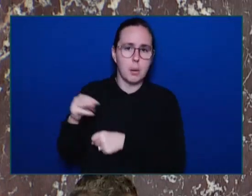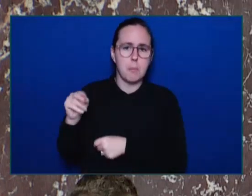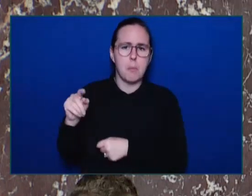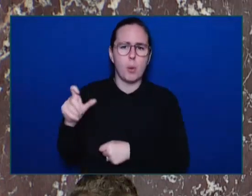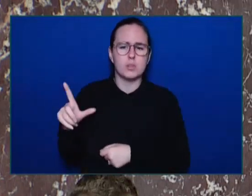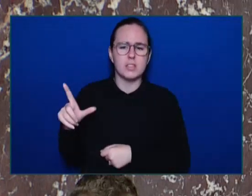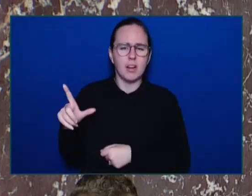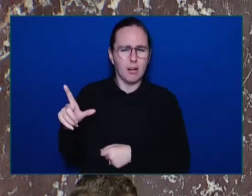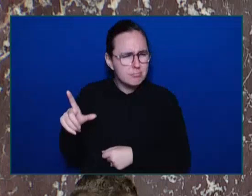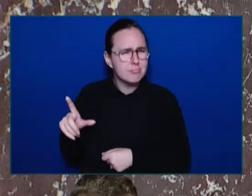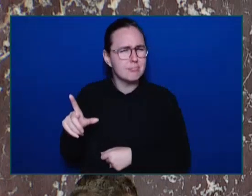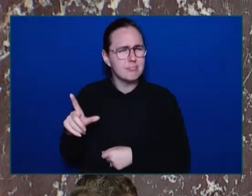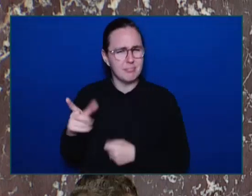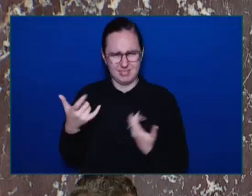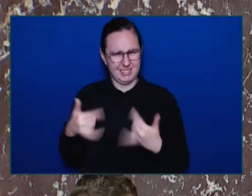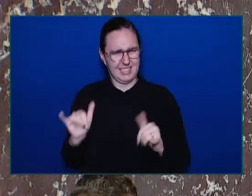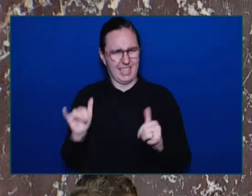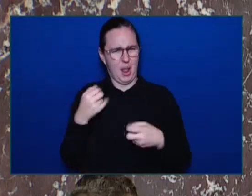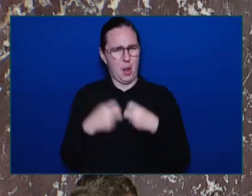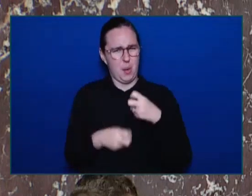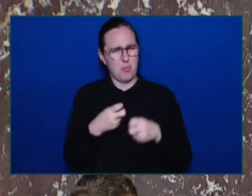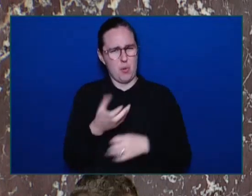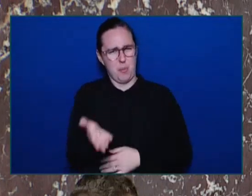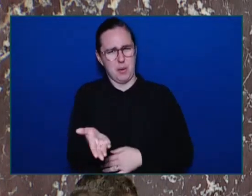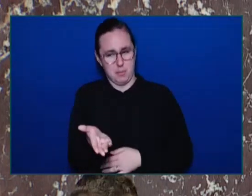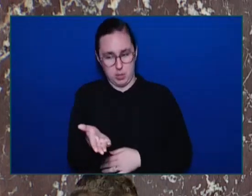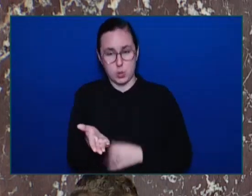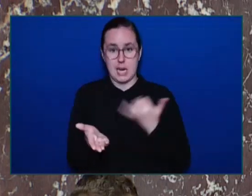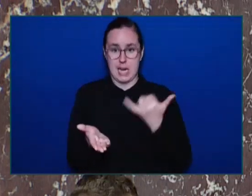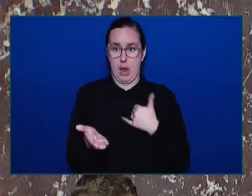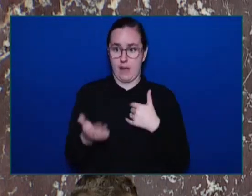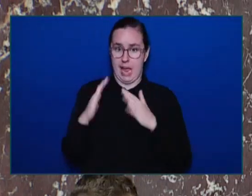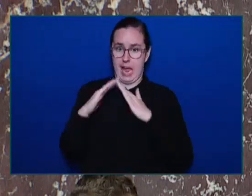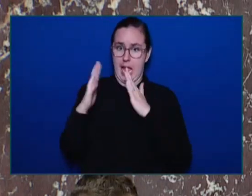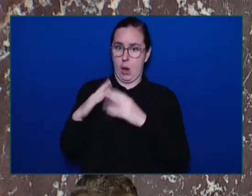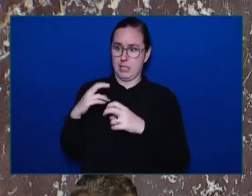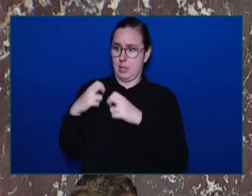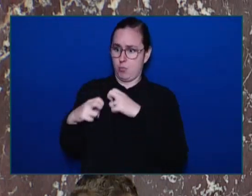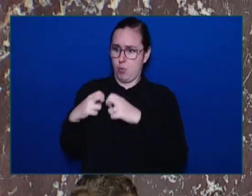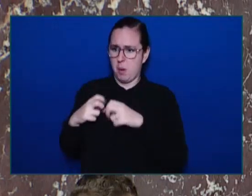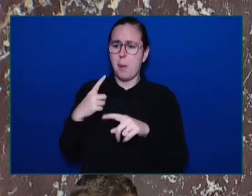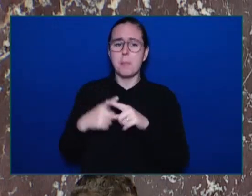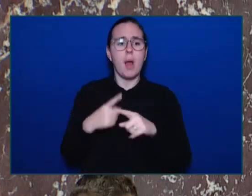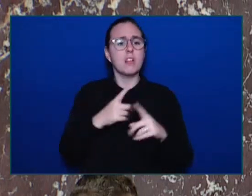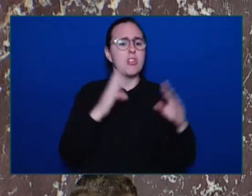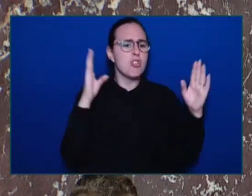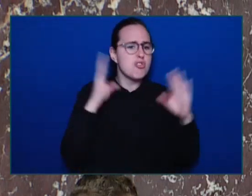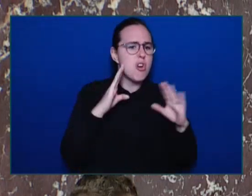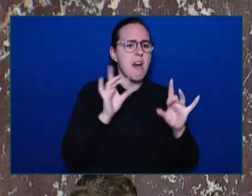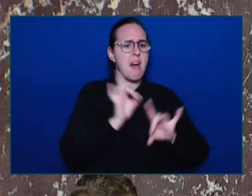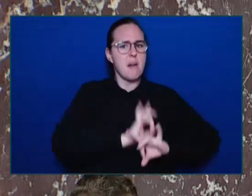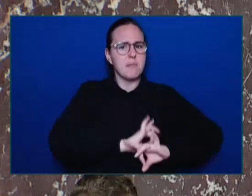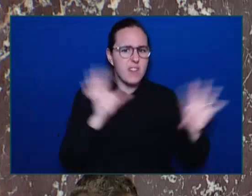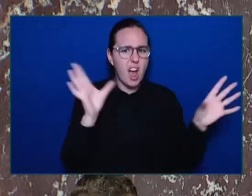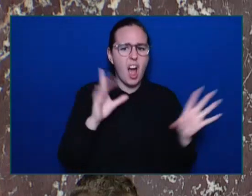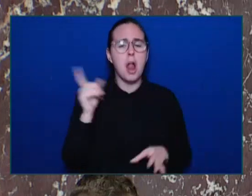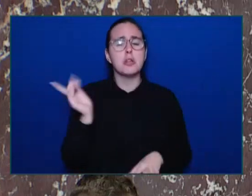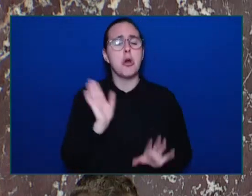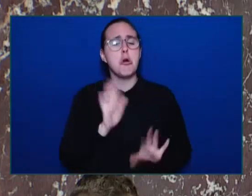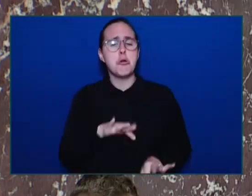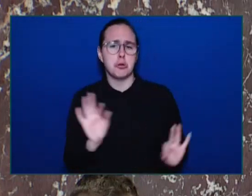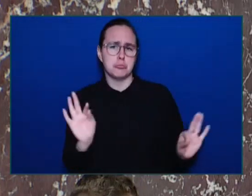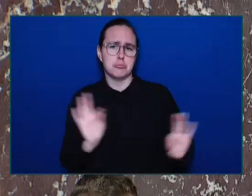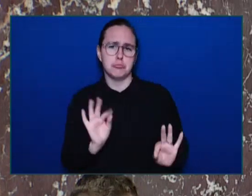system, businesses are feeling powerless against the chronic and violent shoplifters they are dealing with on a daily